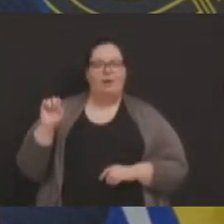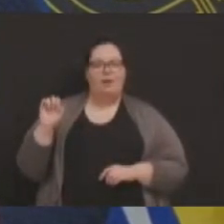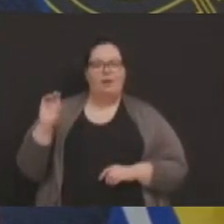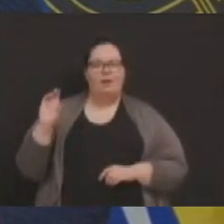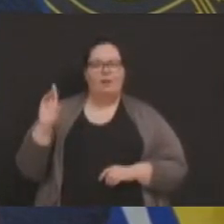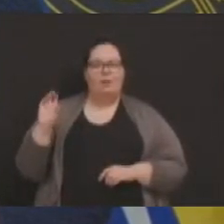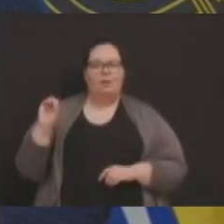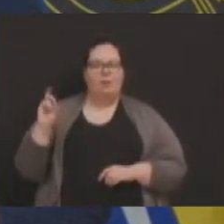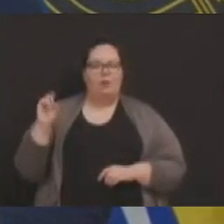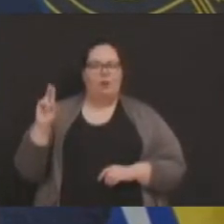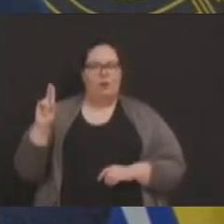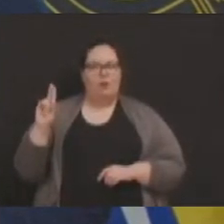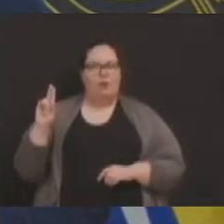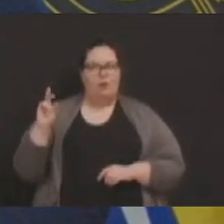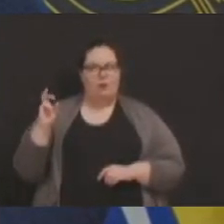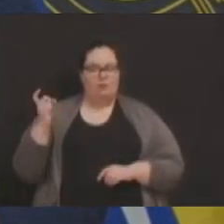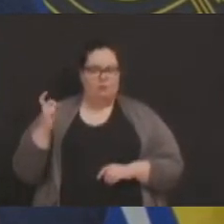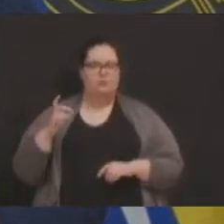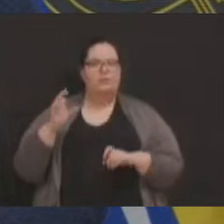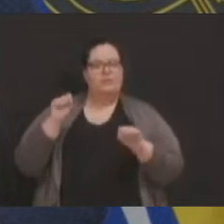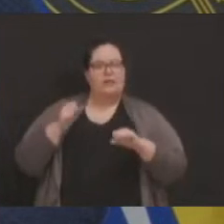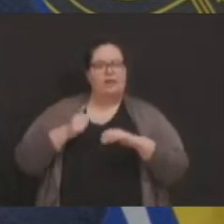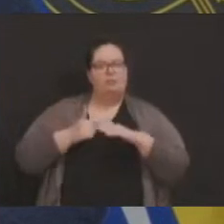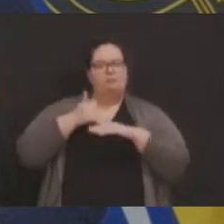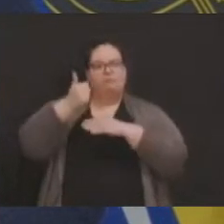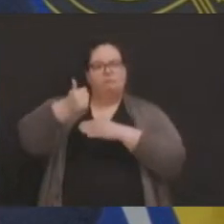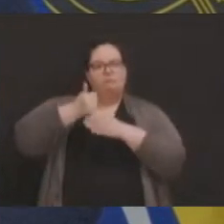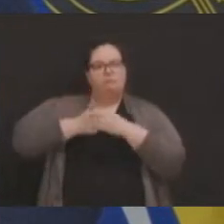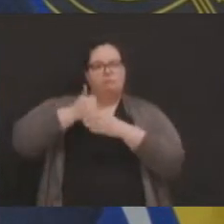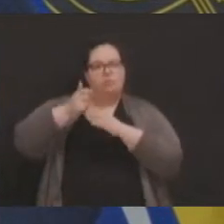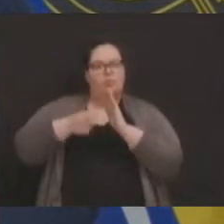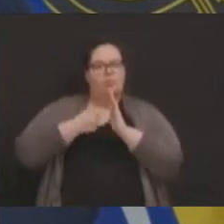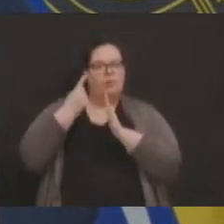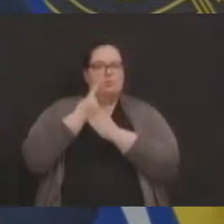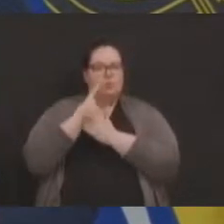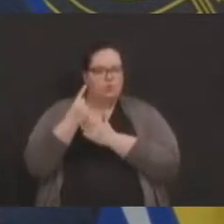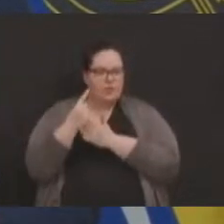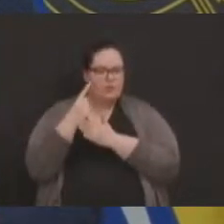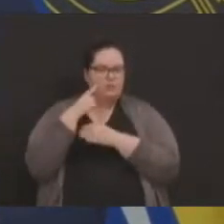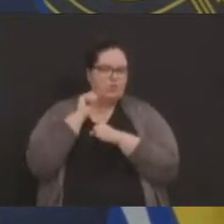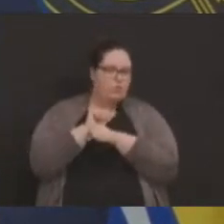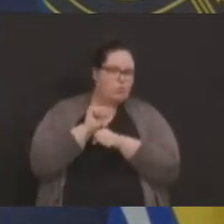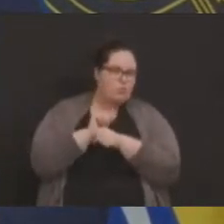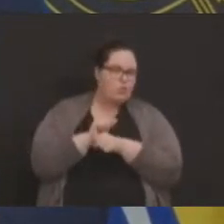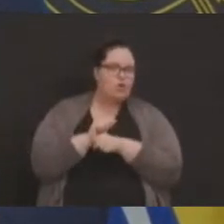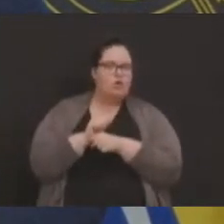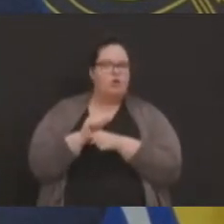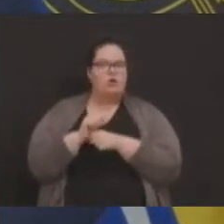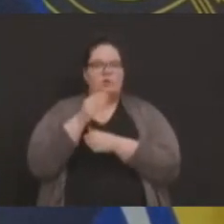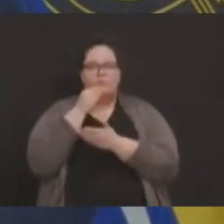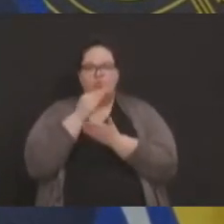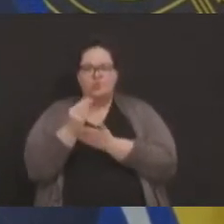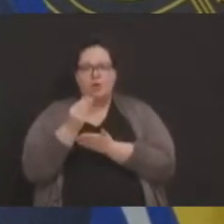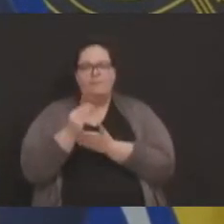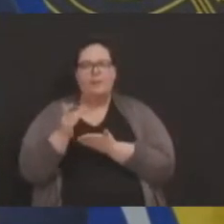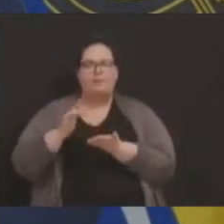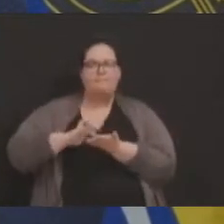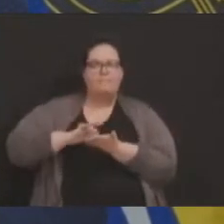appointments and any other essential travel such as childcare, custody. And